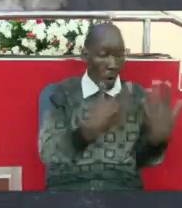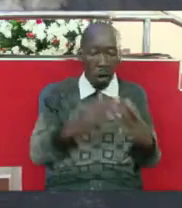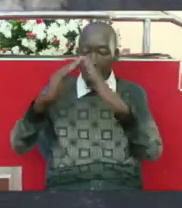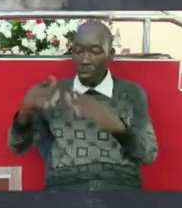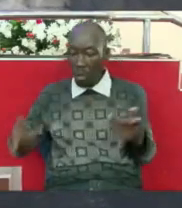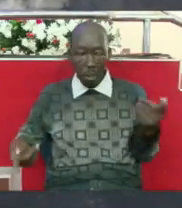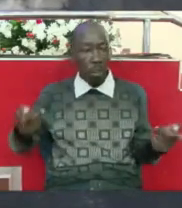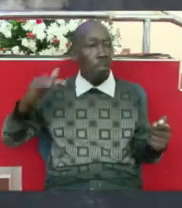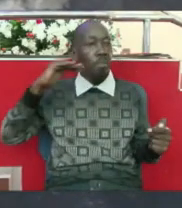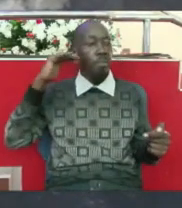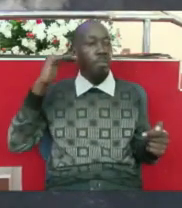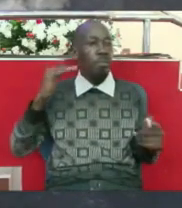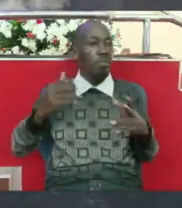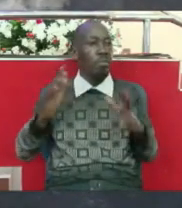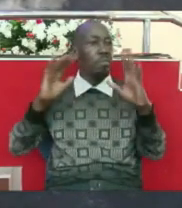ile chumba.